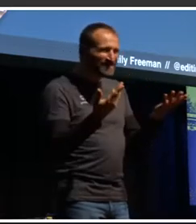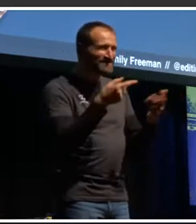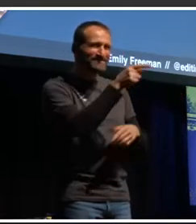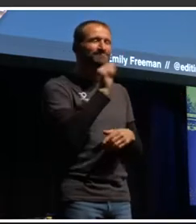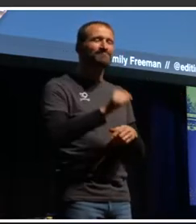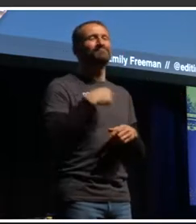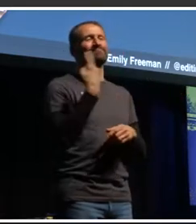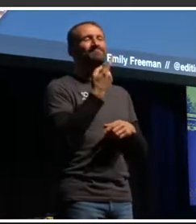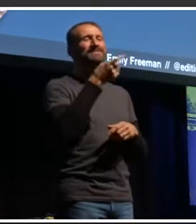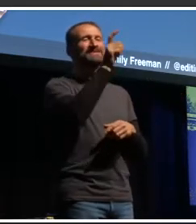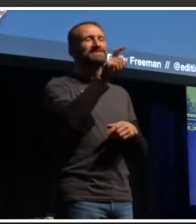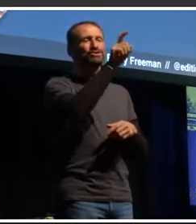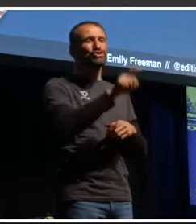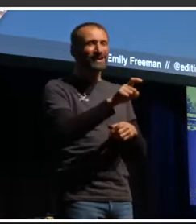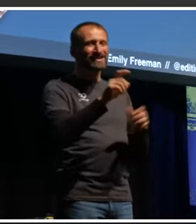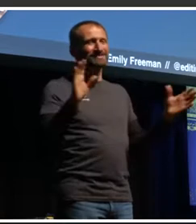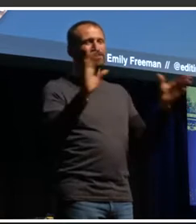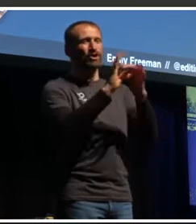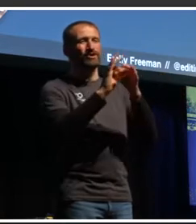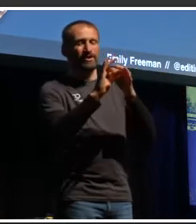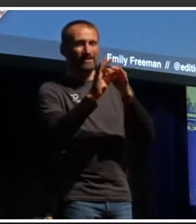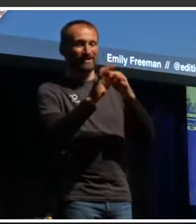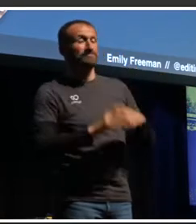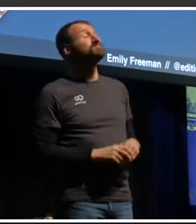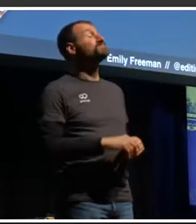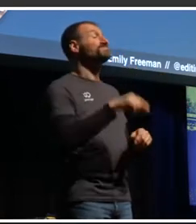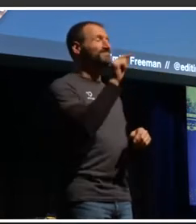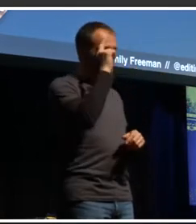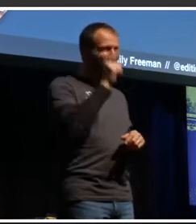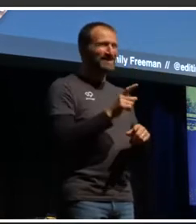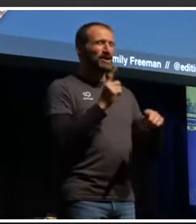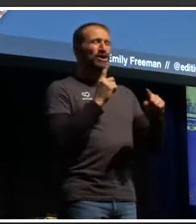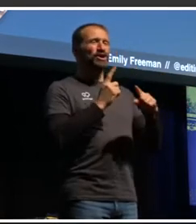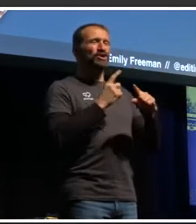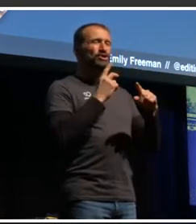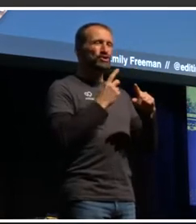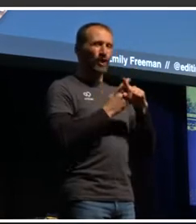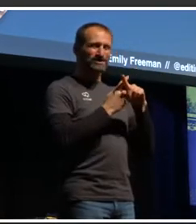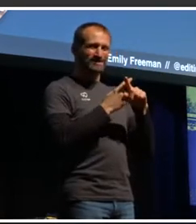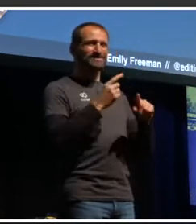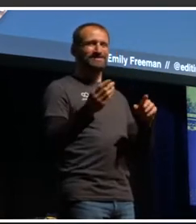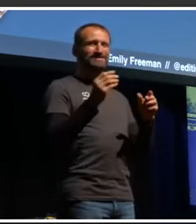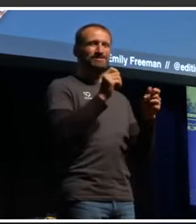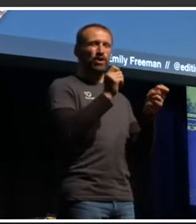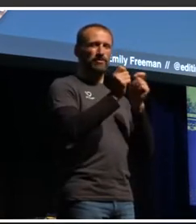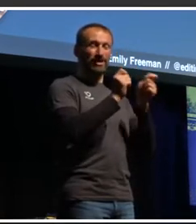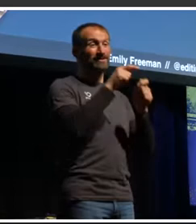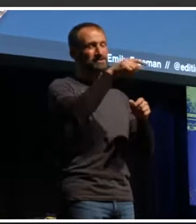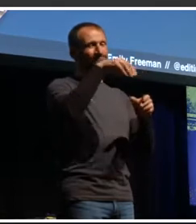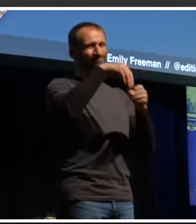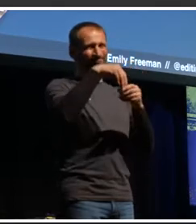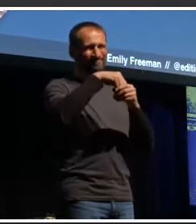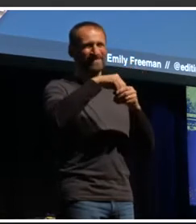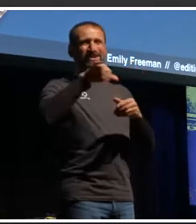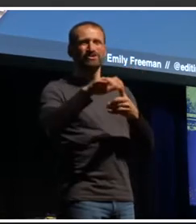strings. You see, I think that the plus operator has insight into not only how the JavaScript code we write